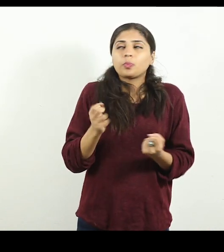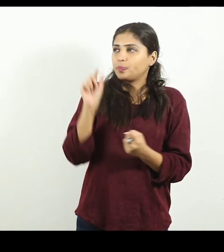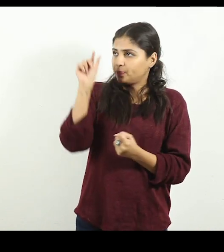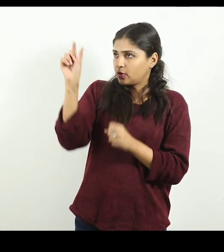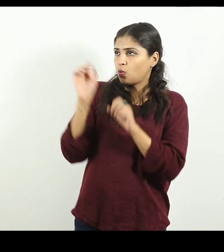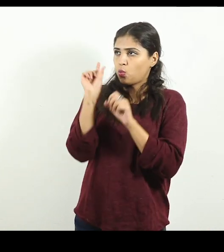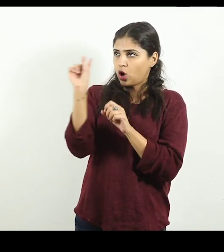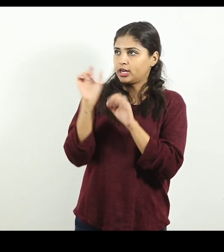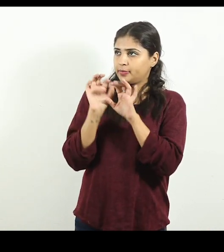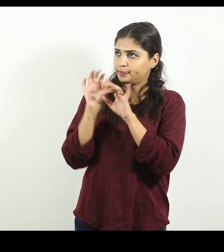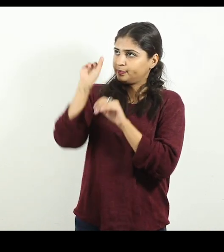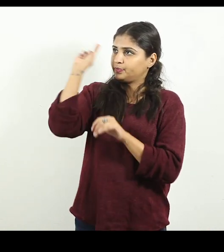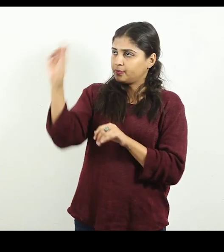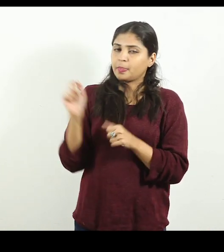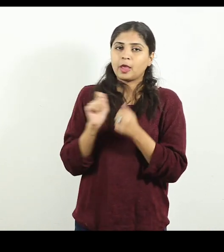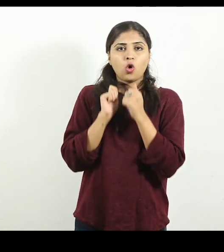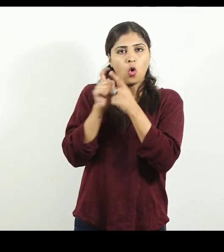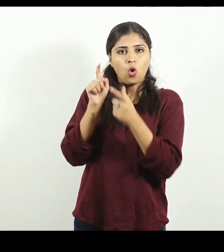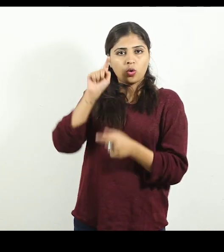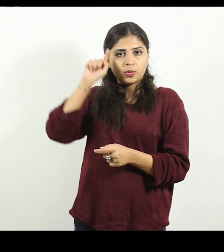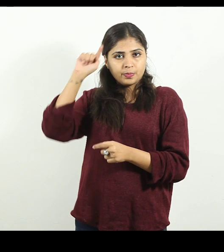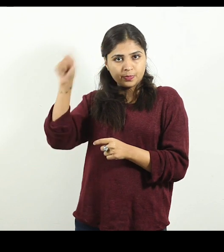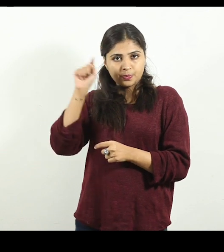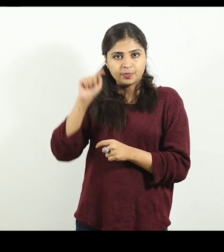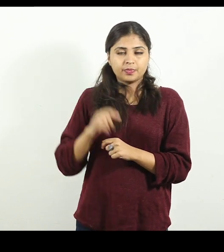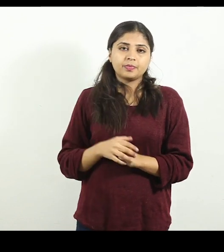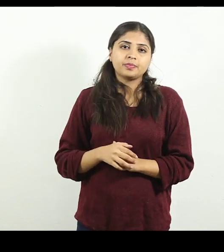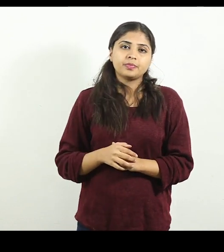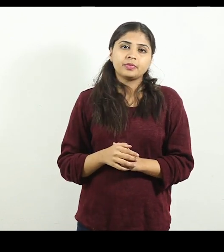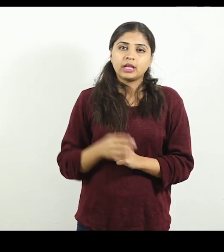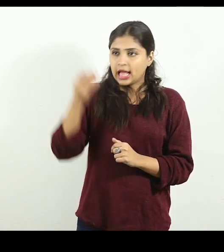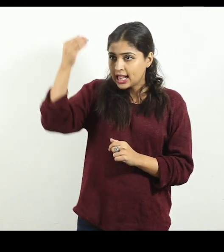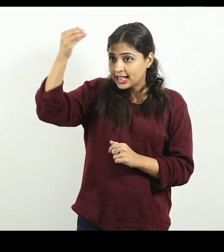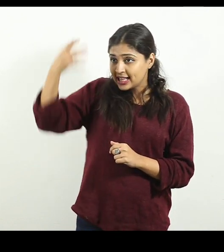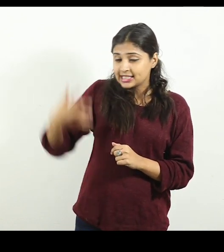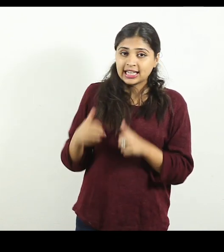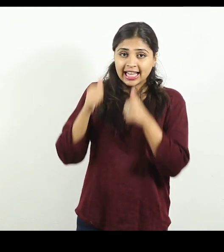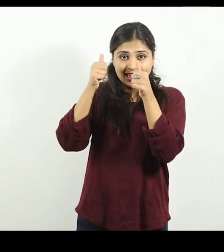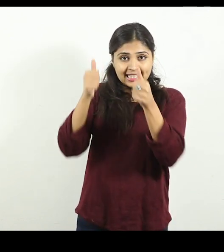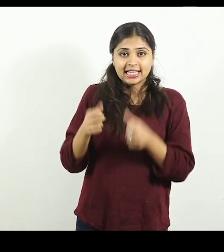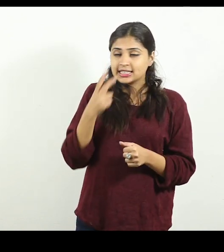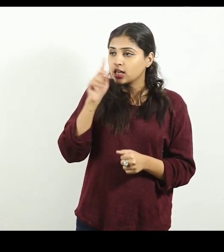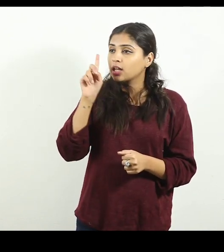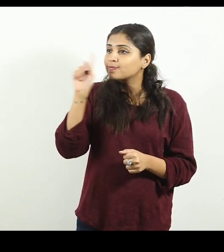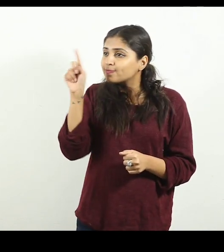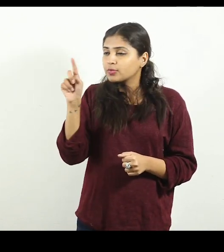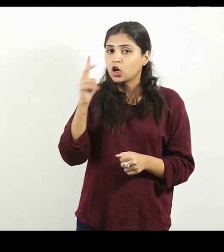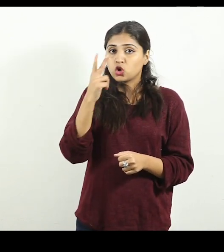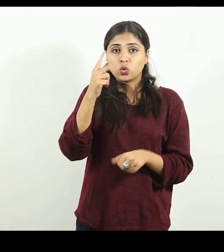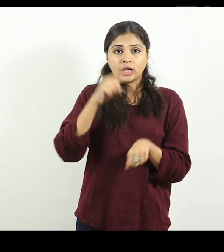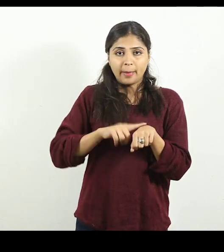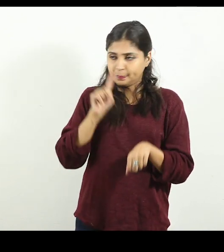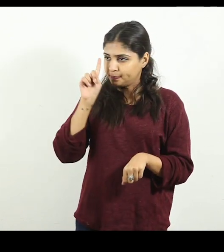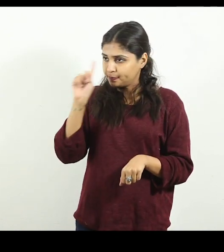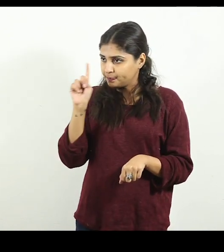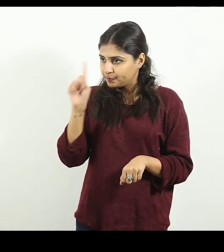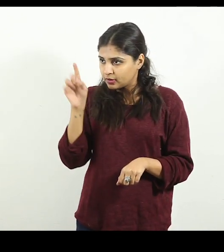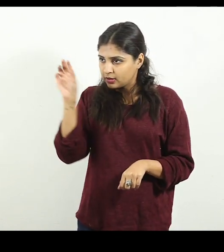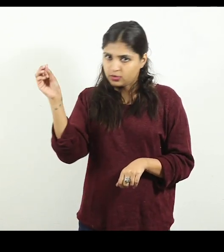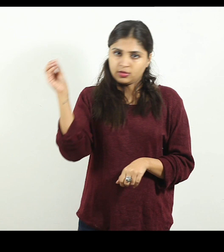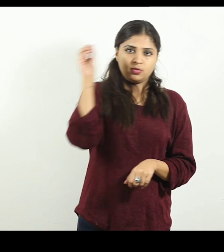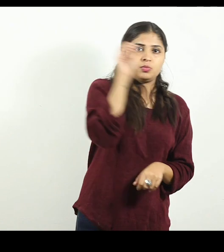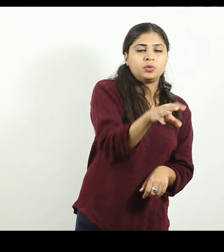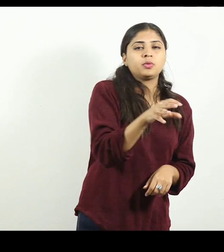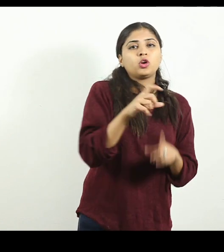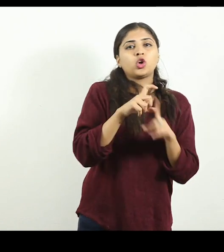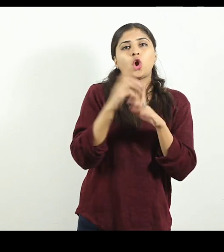that describes the clip art that you want. Click Go. In the list of the result, double-click on the clip art to insert it into your